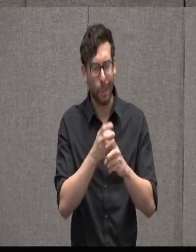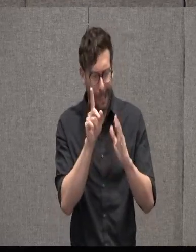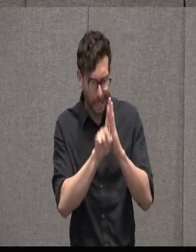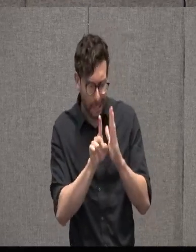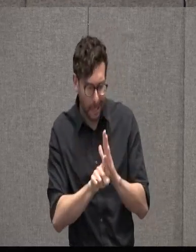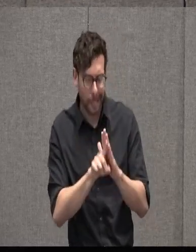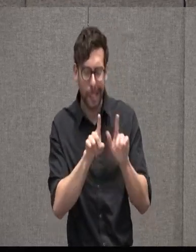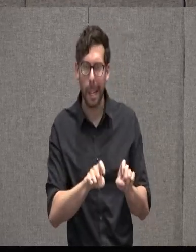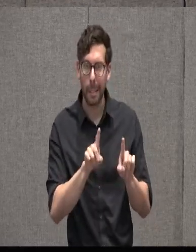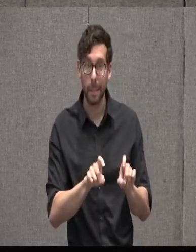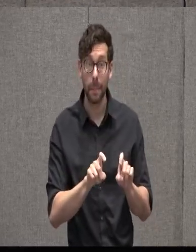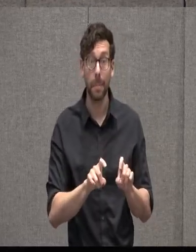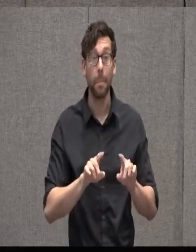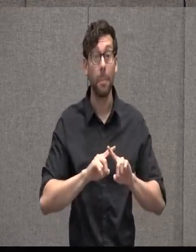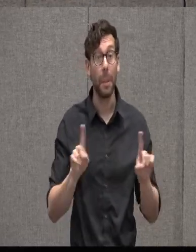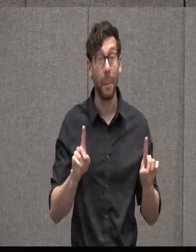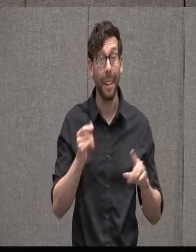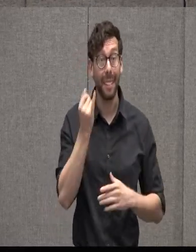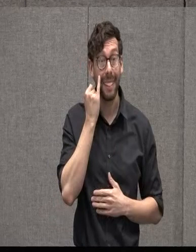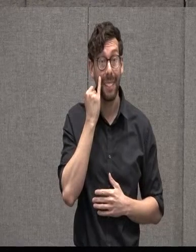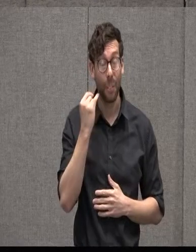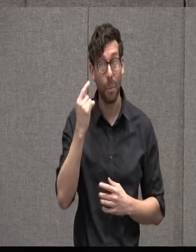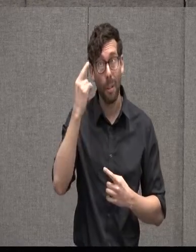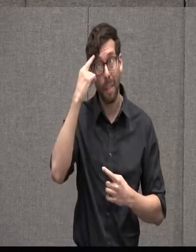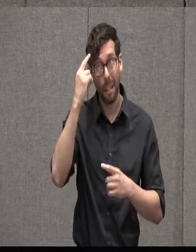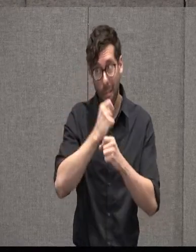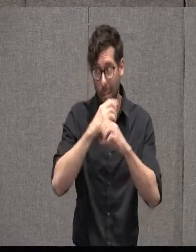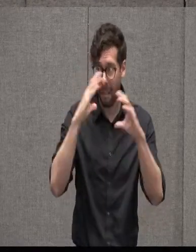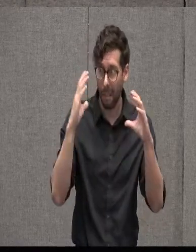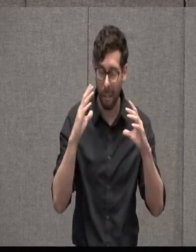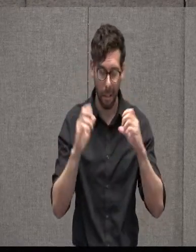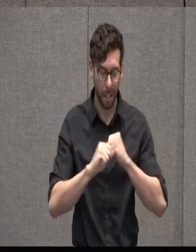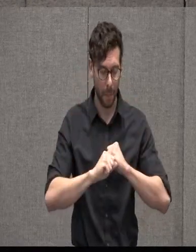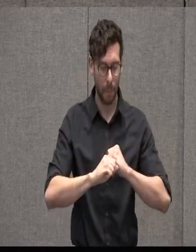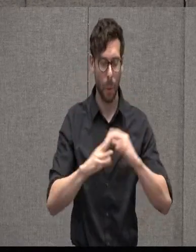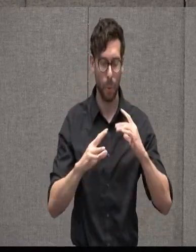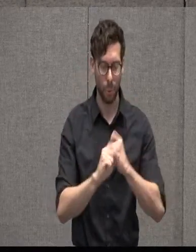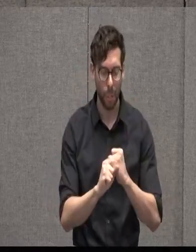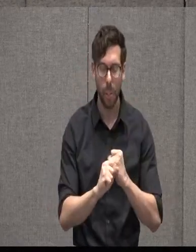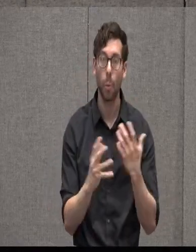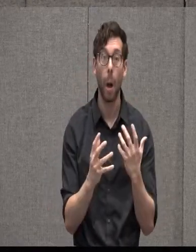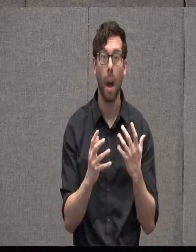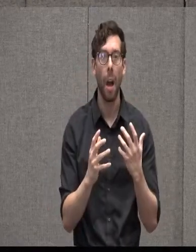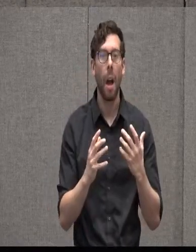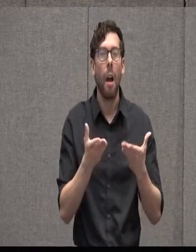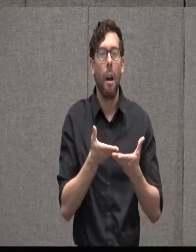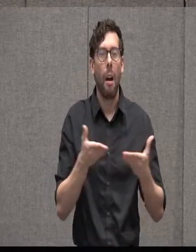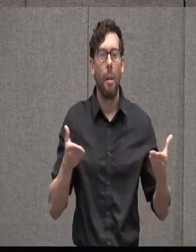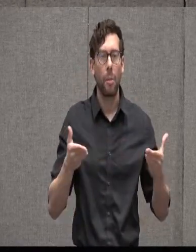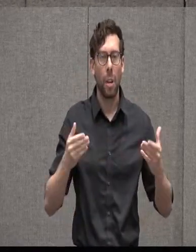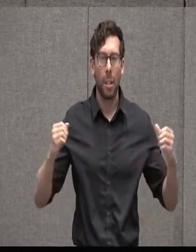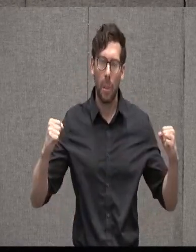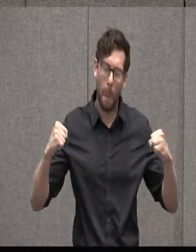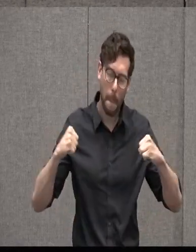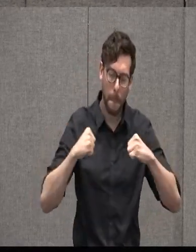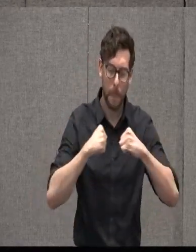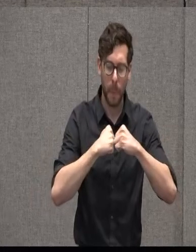easily investigate. But if you think of an explosion, objects are hitting each